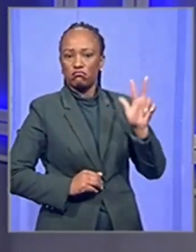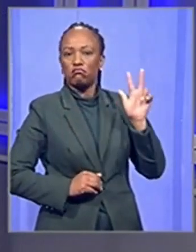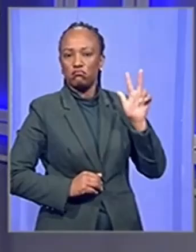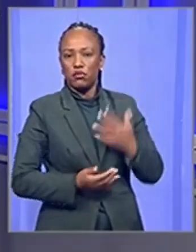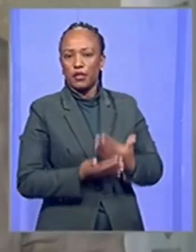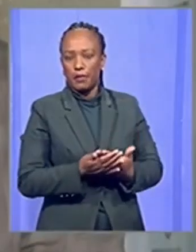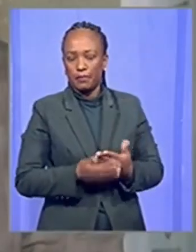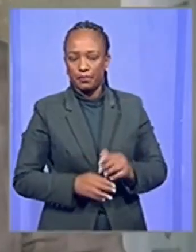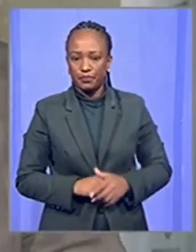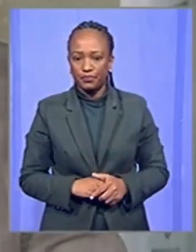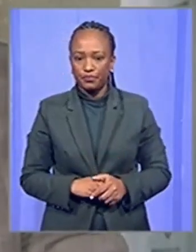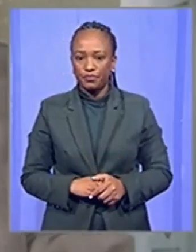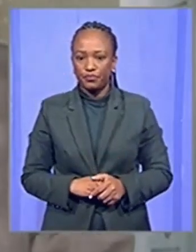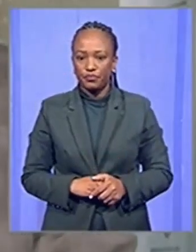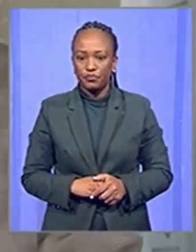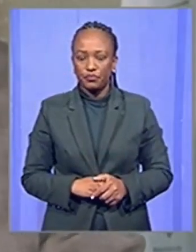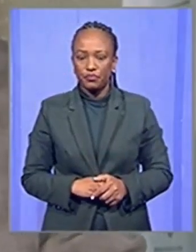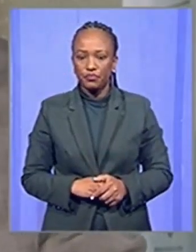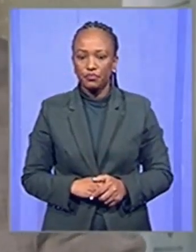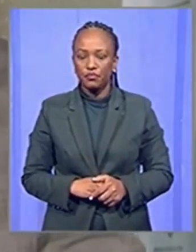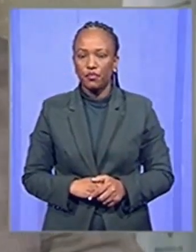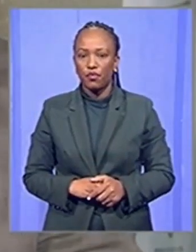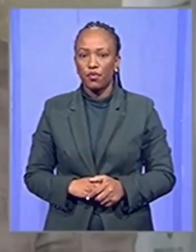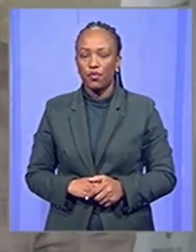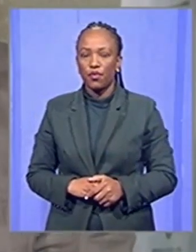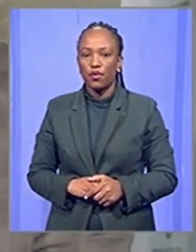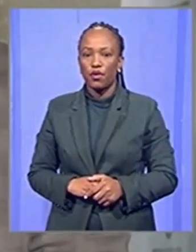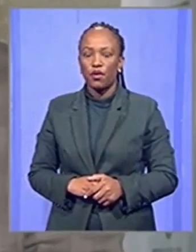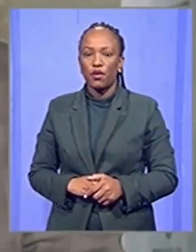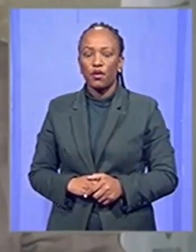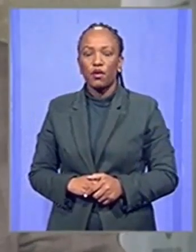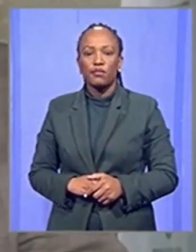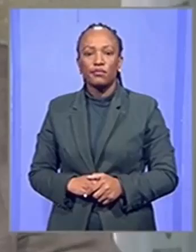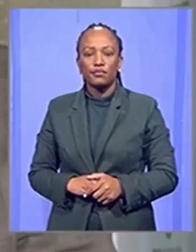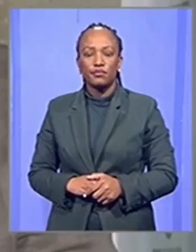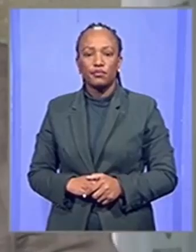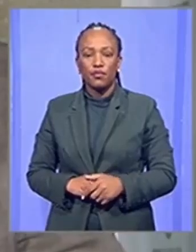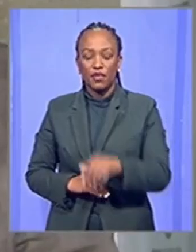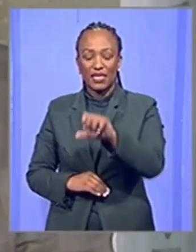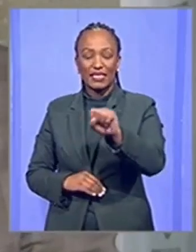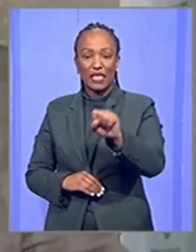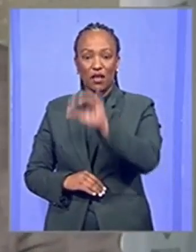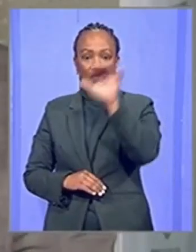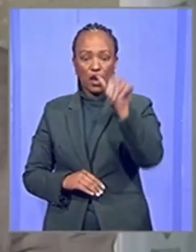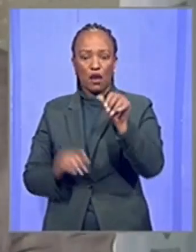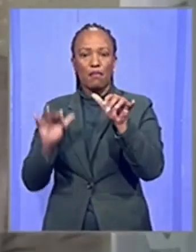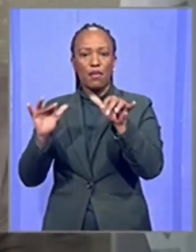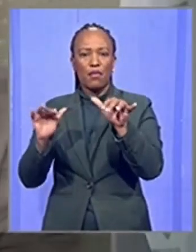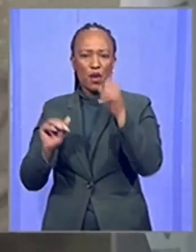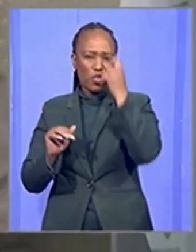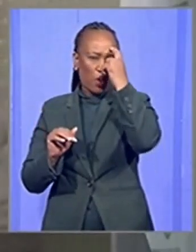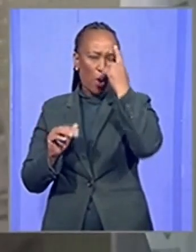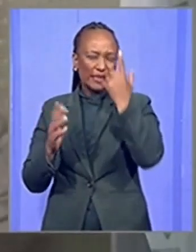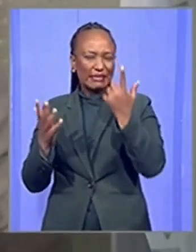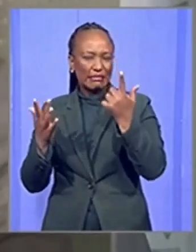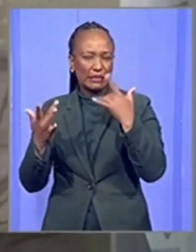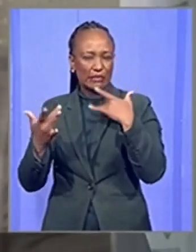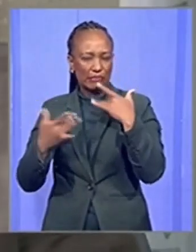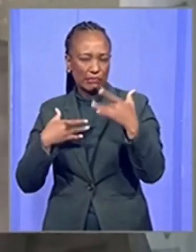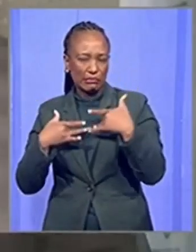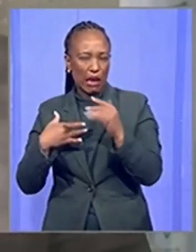There were issues that many of South Africans thought things would not happen accordingly. There were some